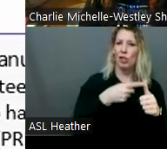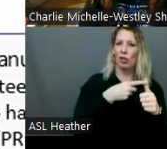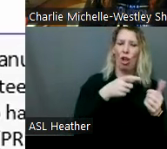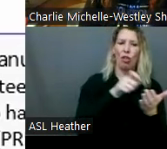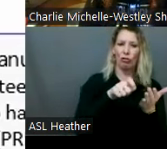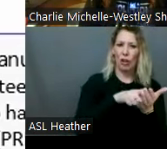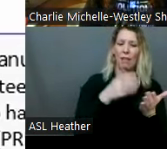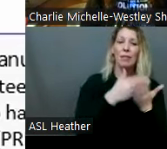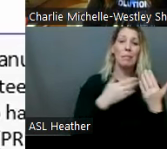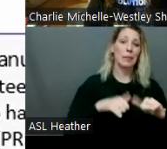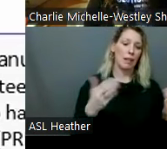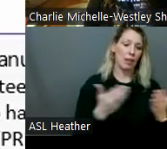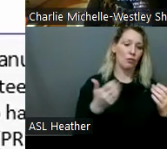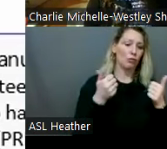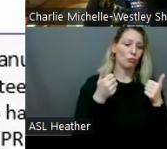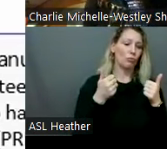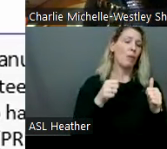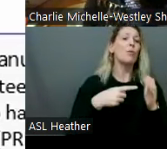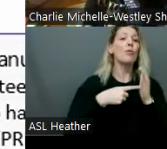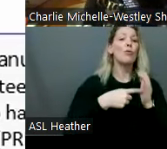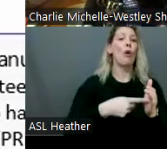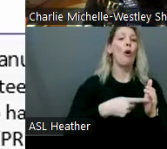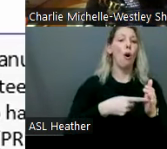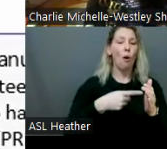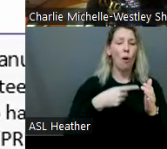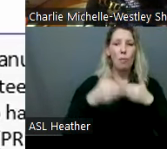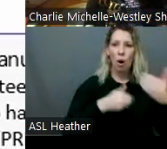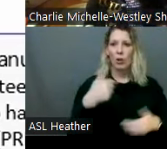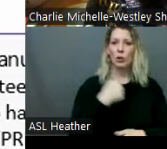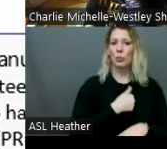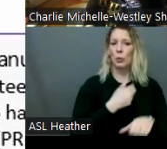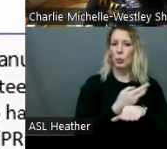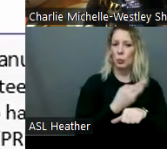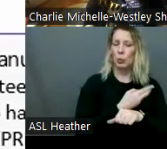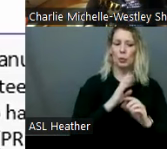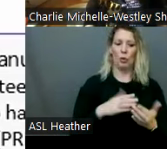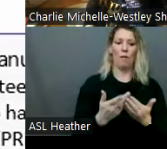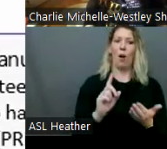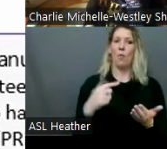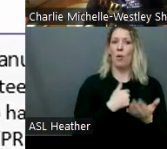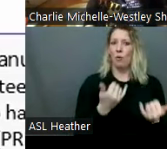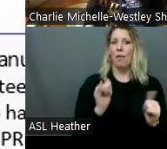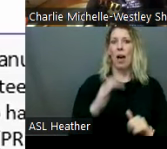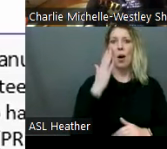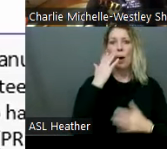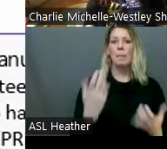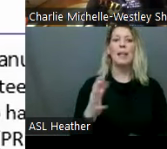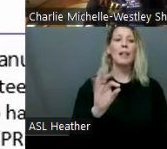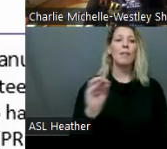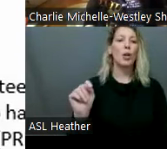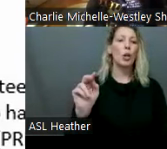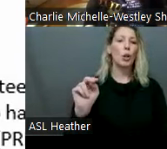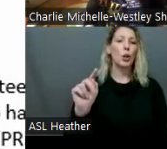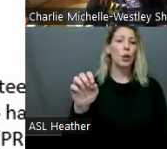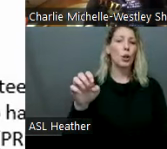still here, to try to show the deliberative process that we use to get to the point where we are. And that's also why we have so many footnotes. All